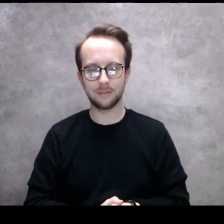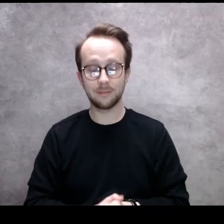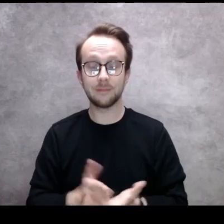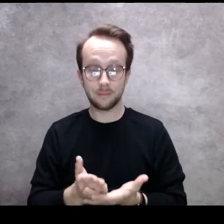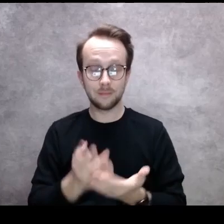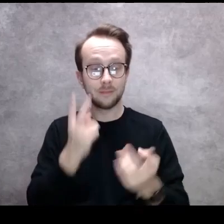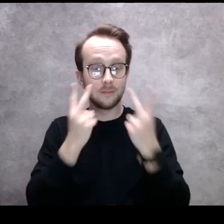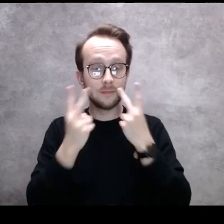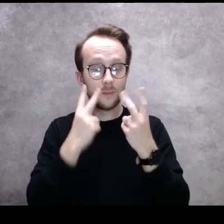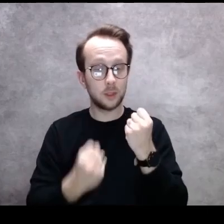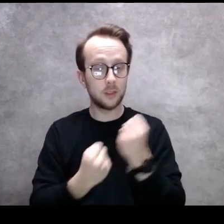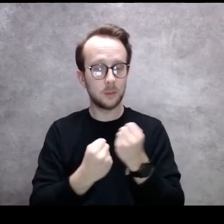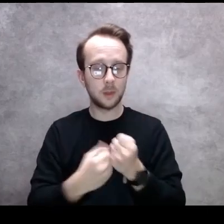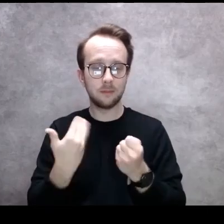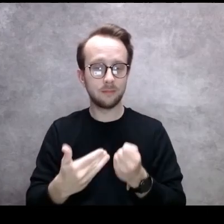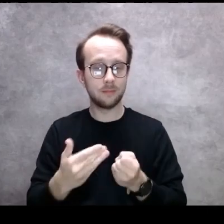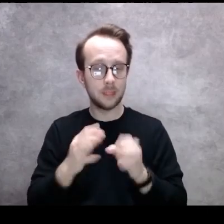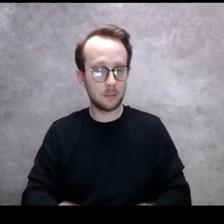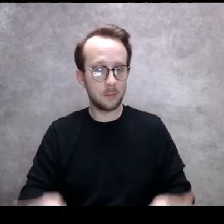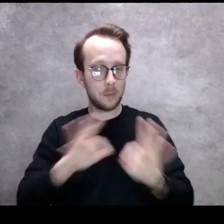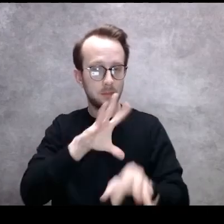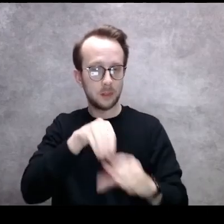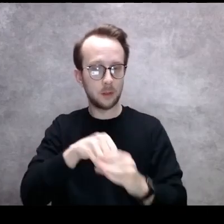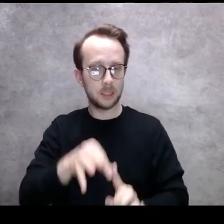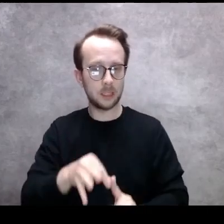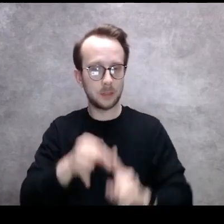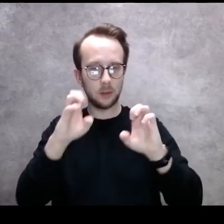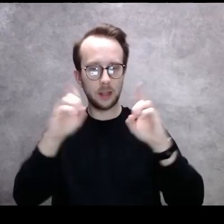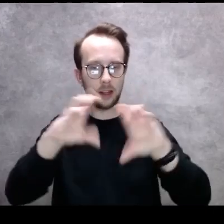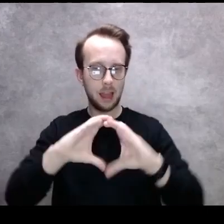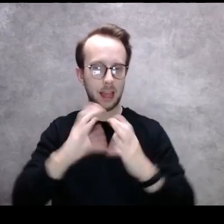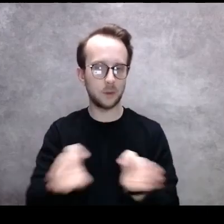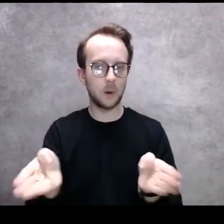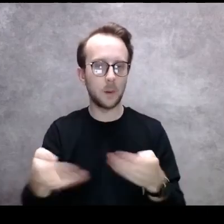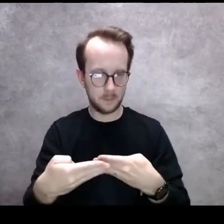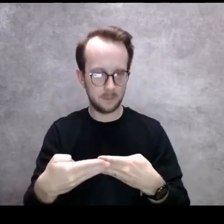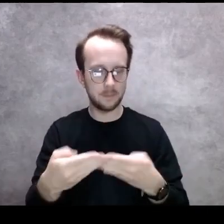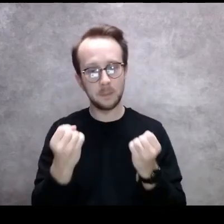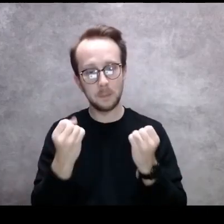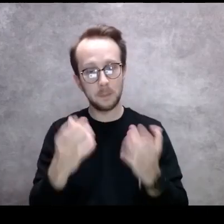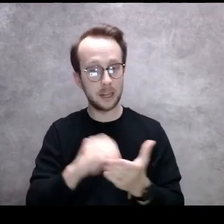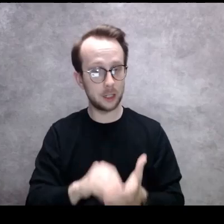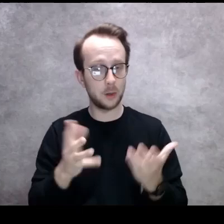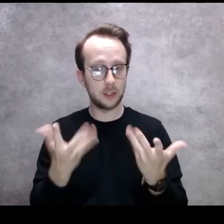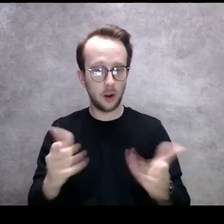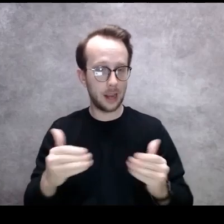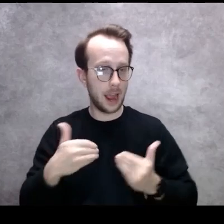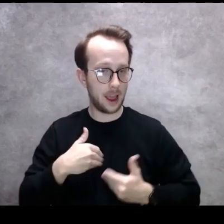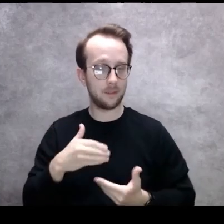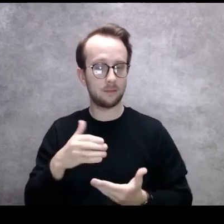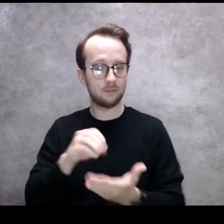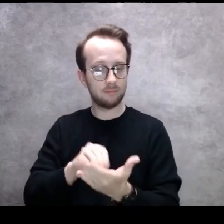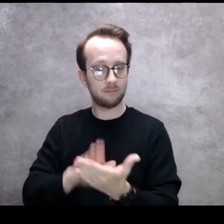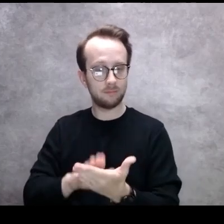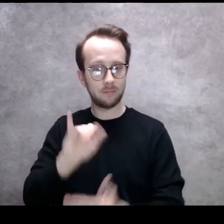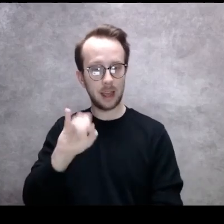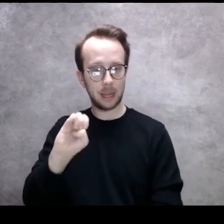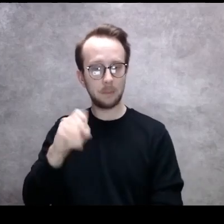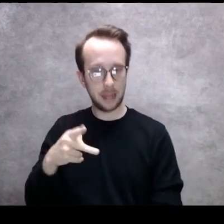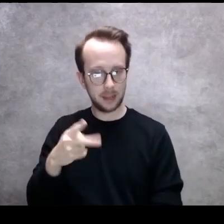Visual supports are a crucial part of a special education classroom. While many students will have visual supports built into their